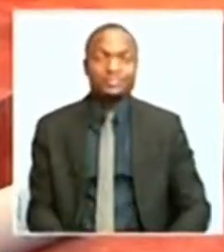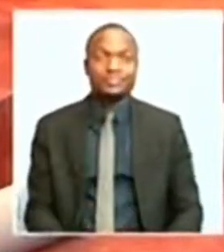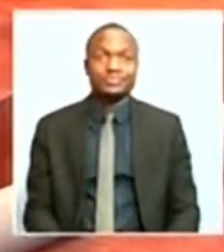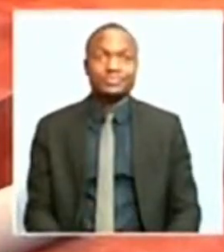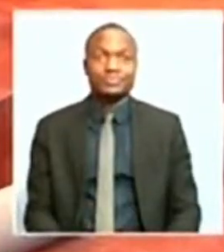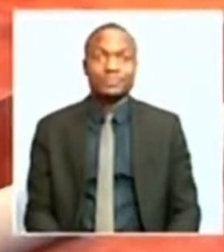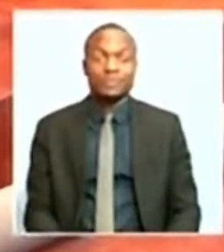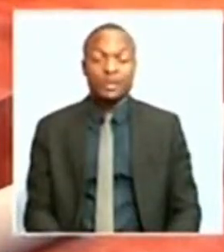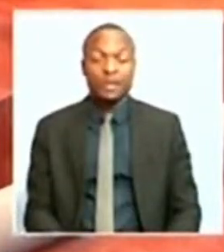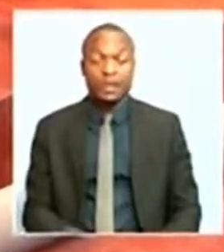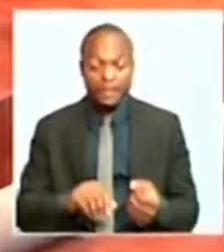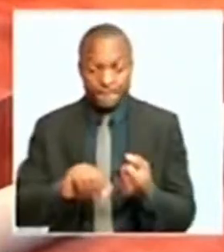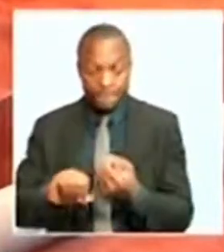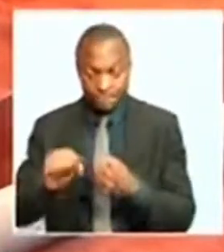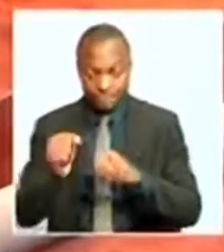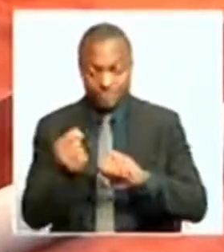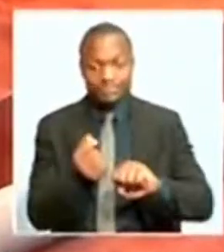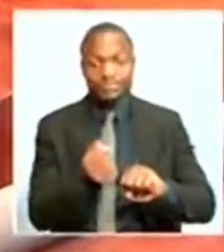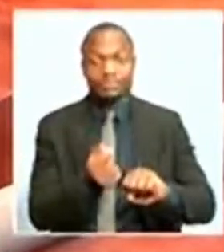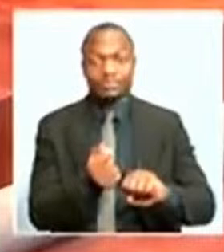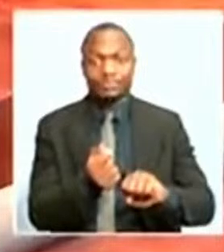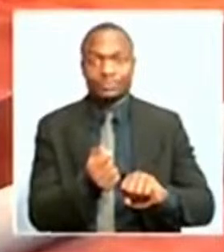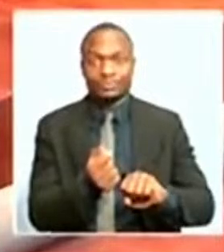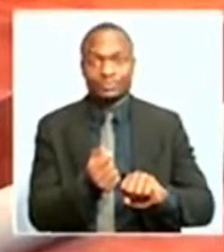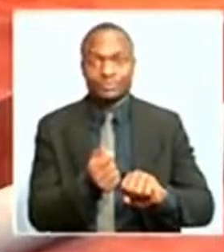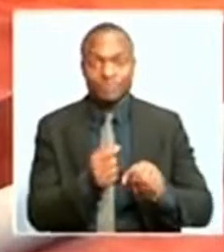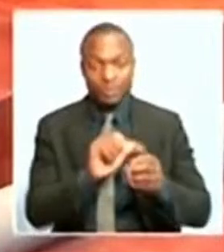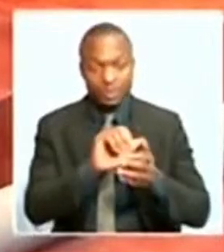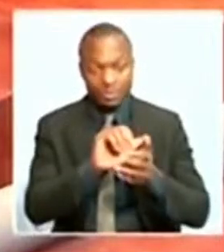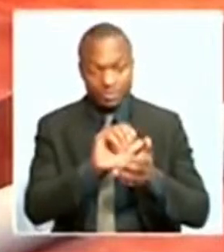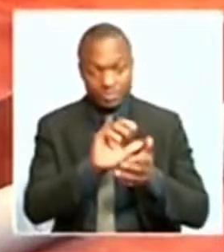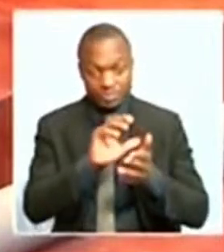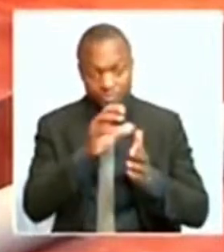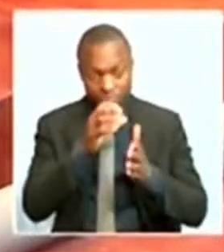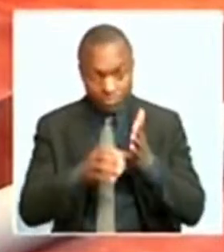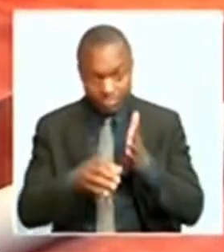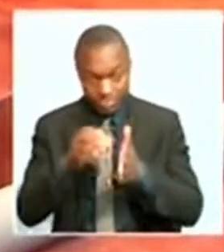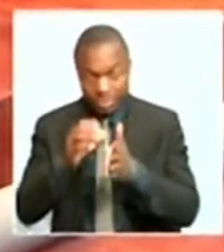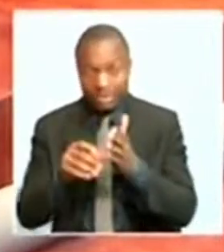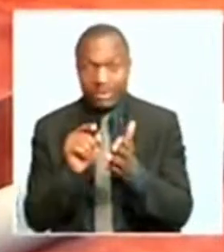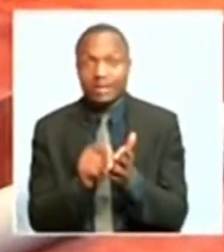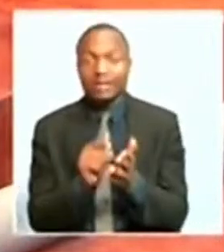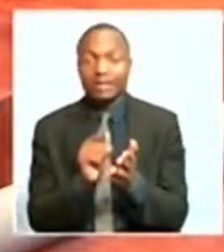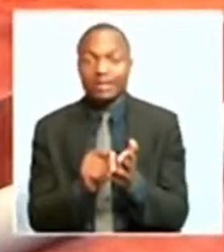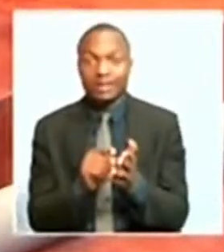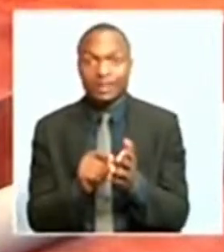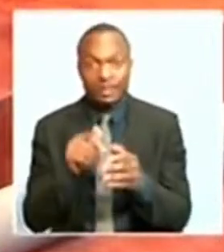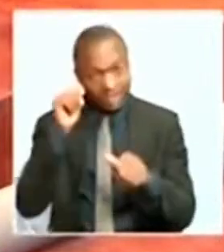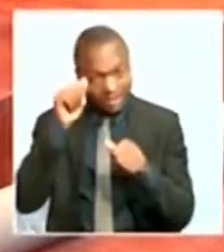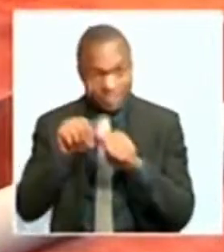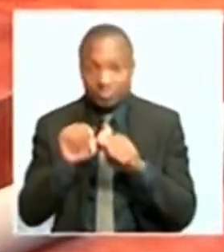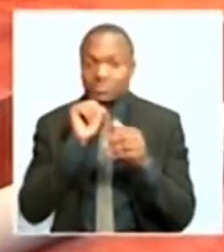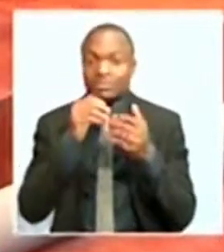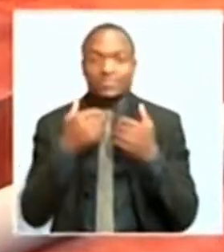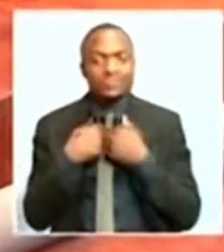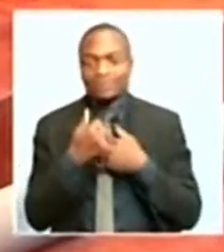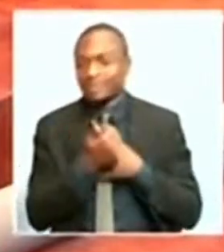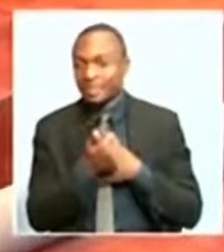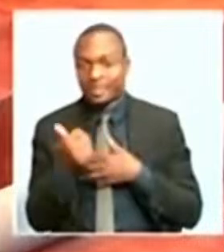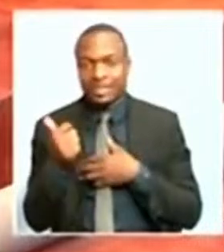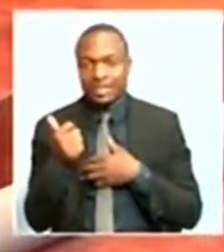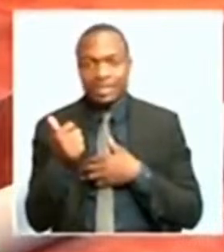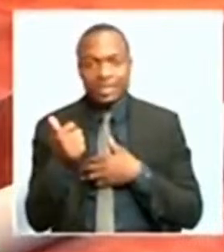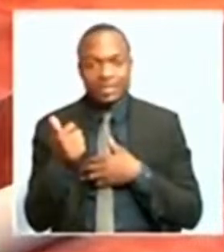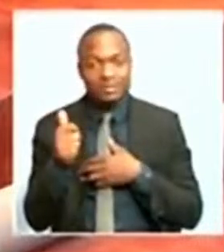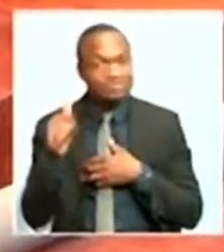of reservations to the clauses in the agreement, we don't see any reservation. We don't have any reservations as government